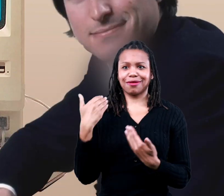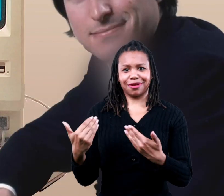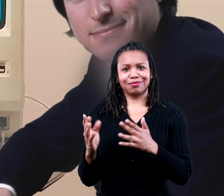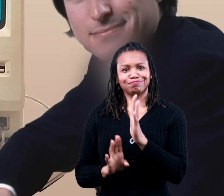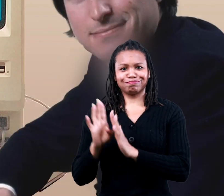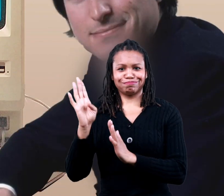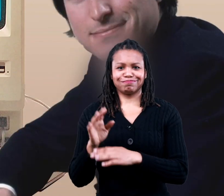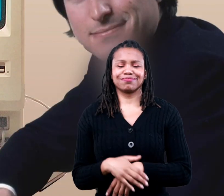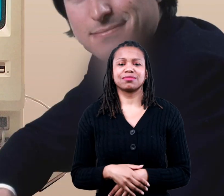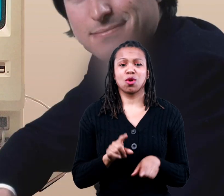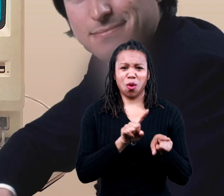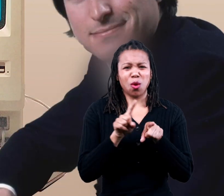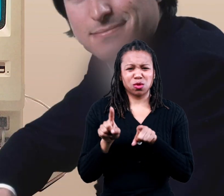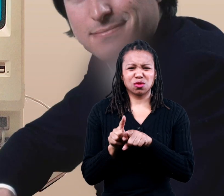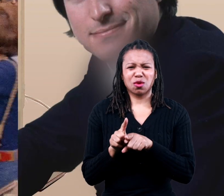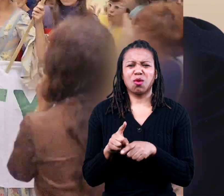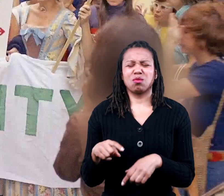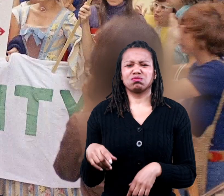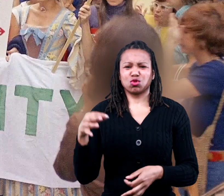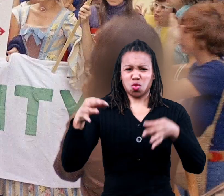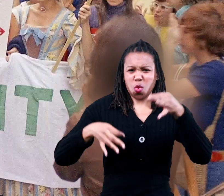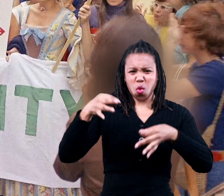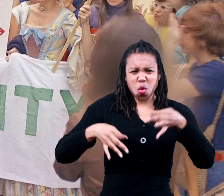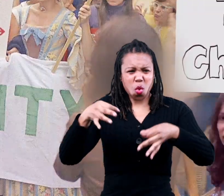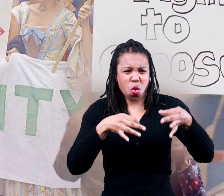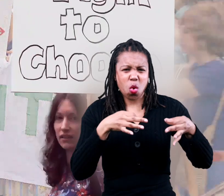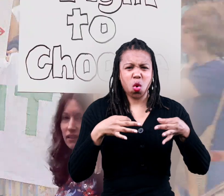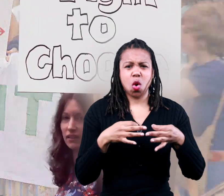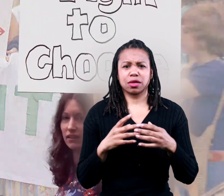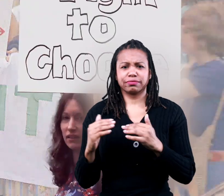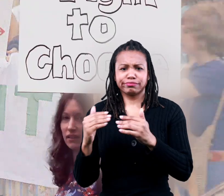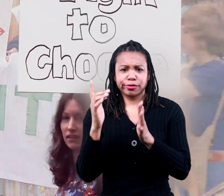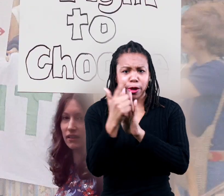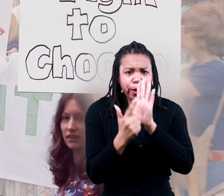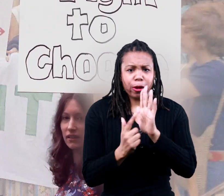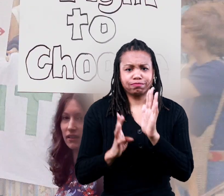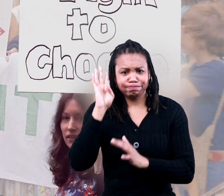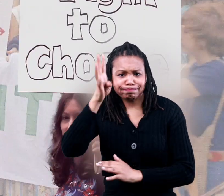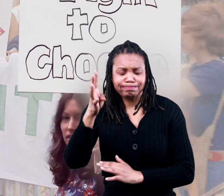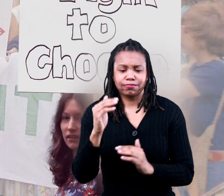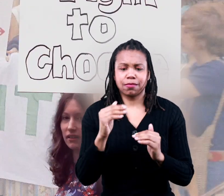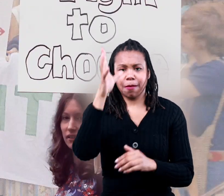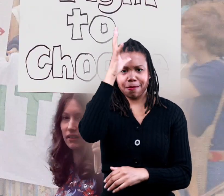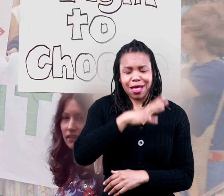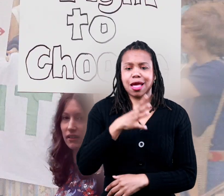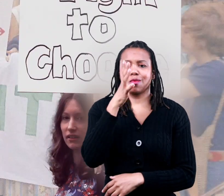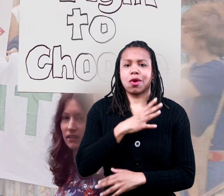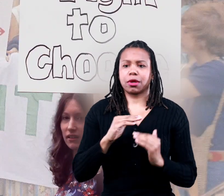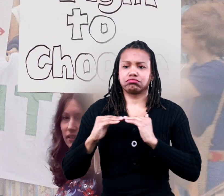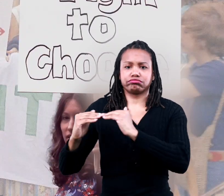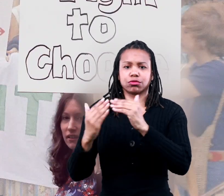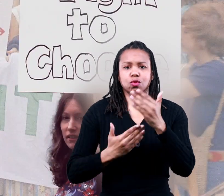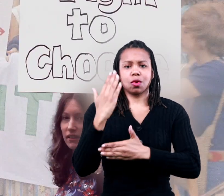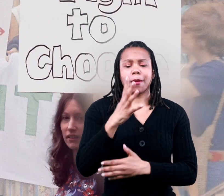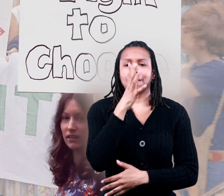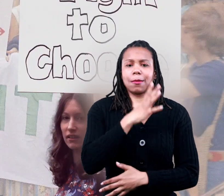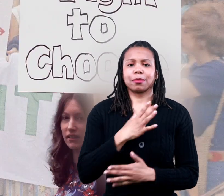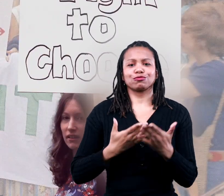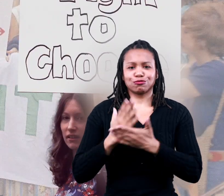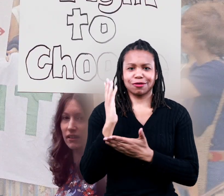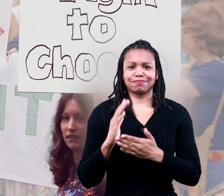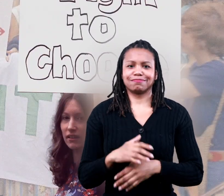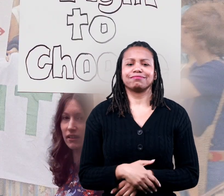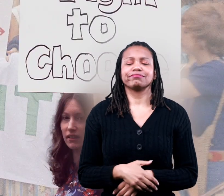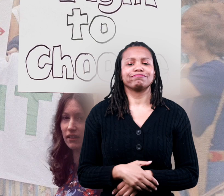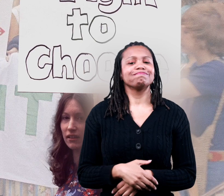first Apple computer. There were also various landmark Supreme Court cases that promoted more gender equality